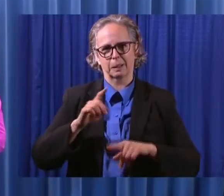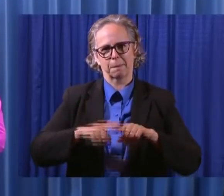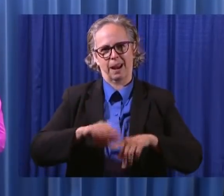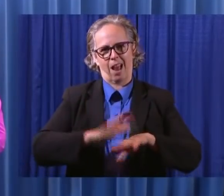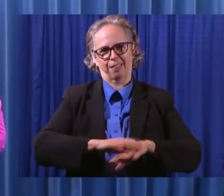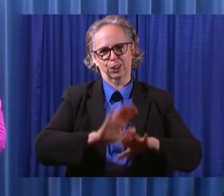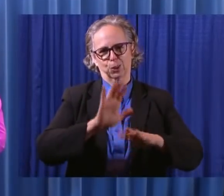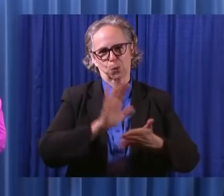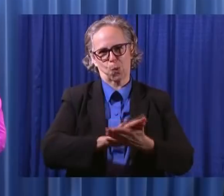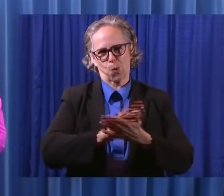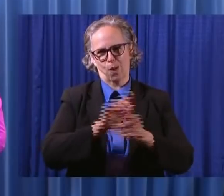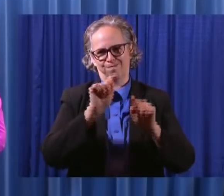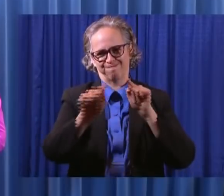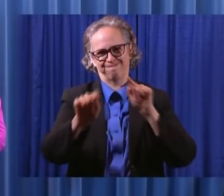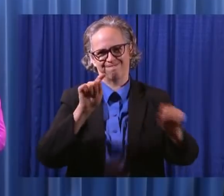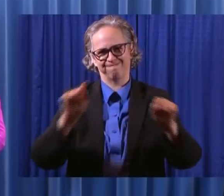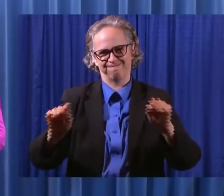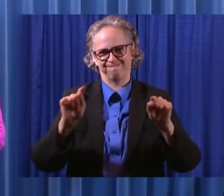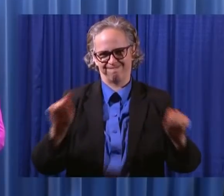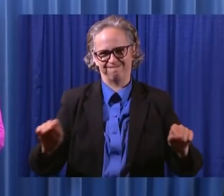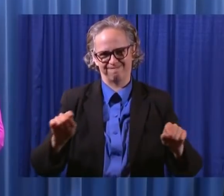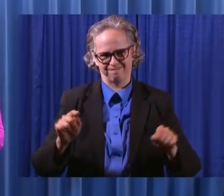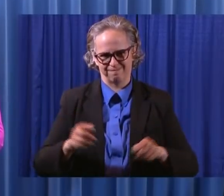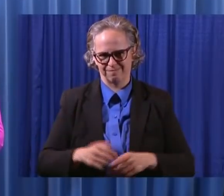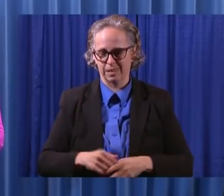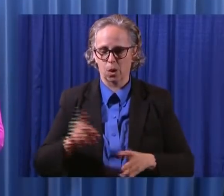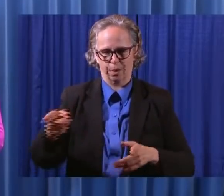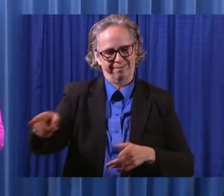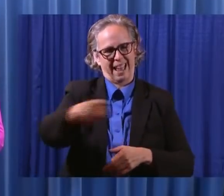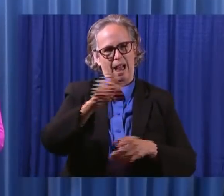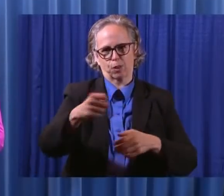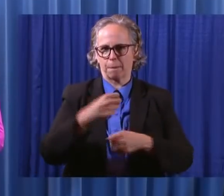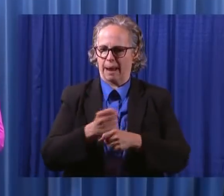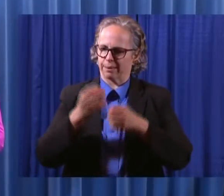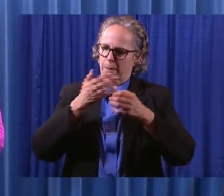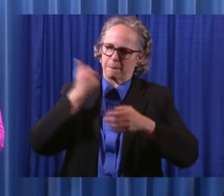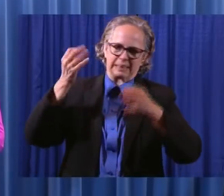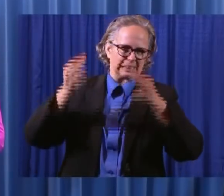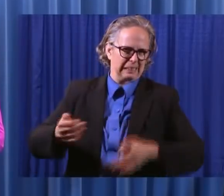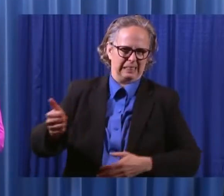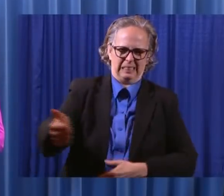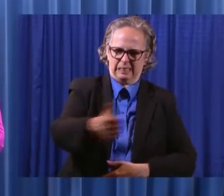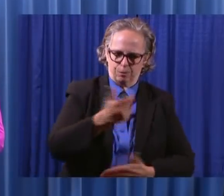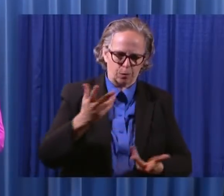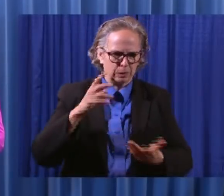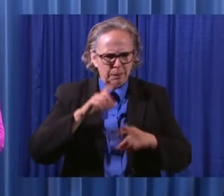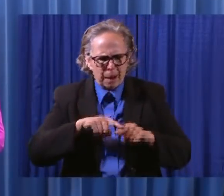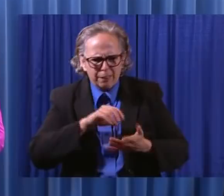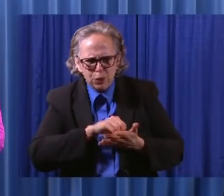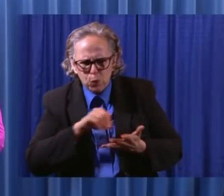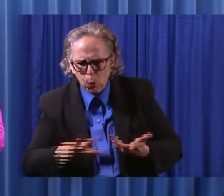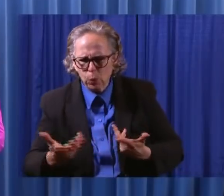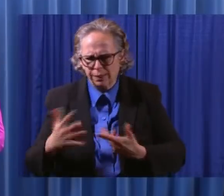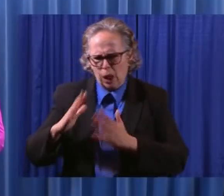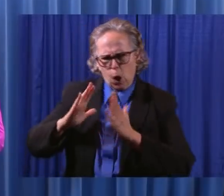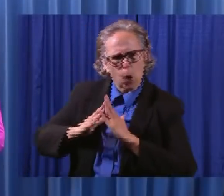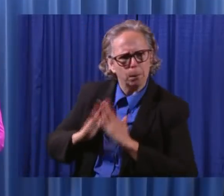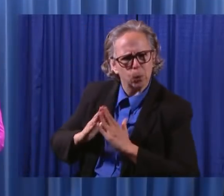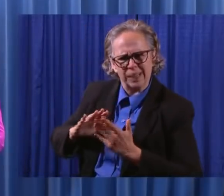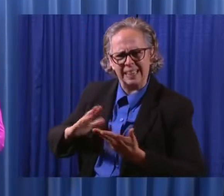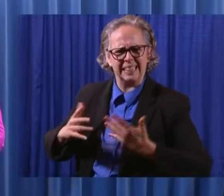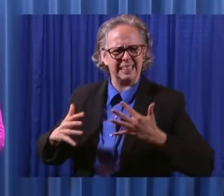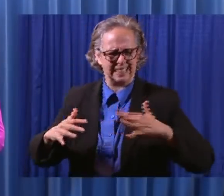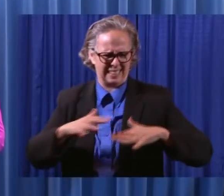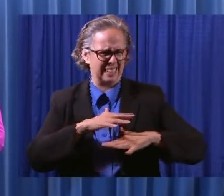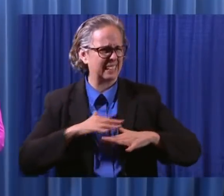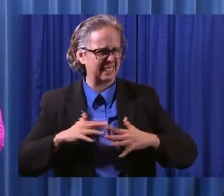their communities. Each school is different. We can go from the Switzerland School District, which is one of the most spread